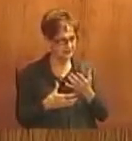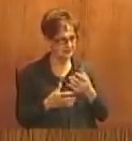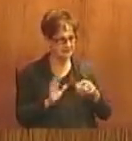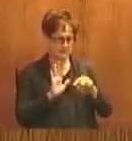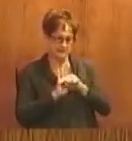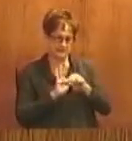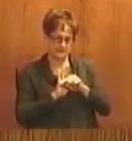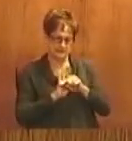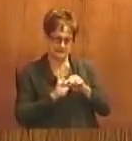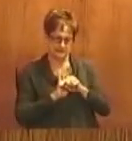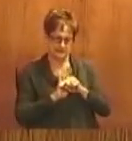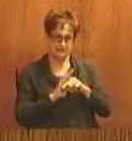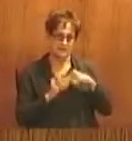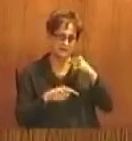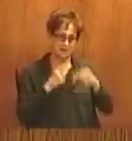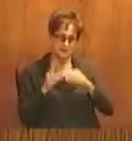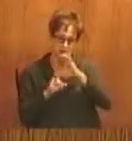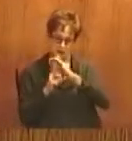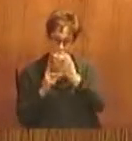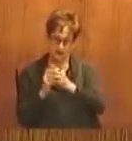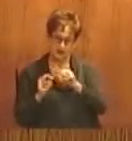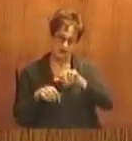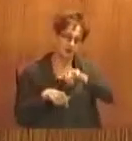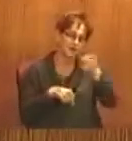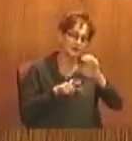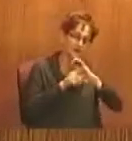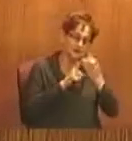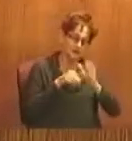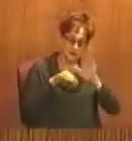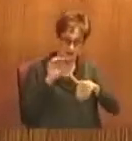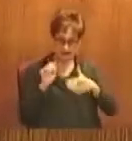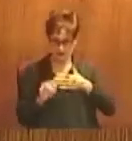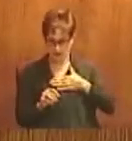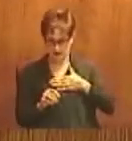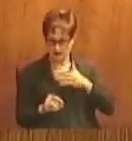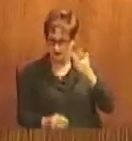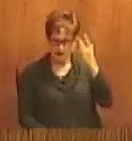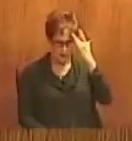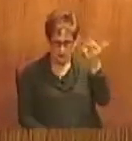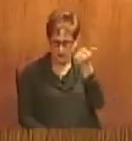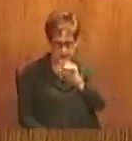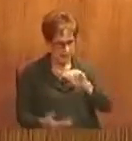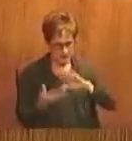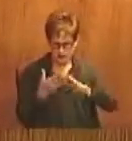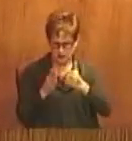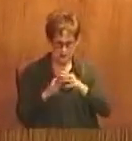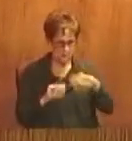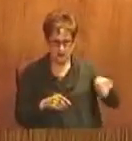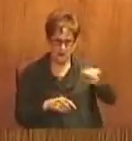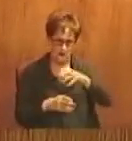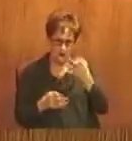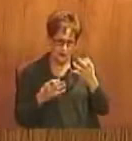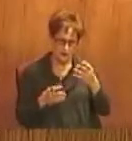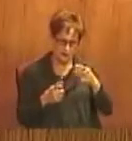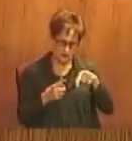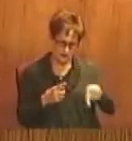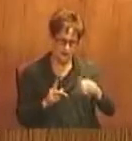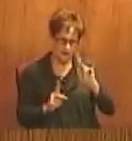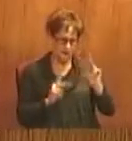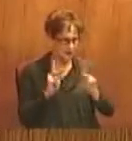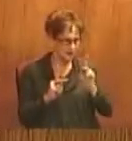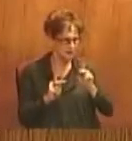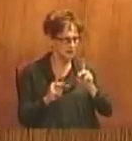negativity in them about cultures other than theirs. So why would any community in their right mind want these individuals,